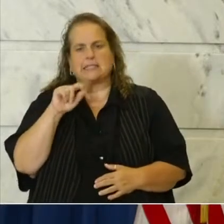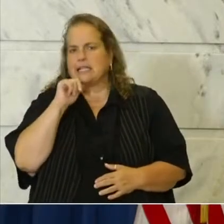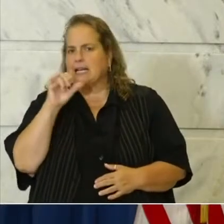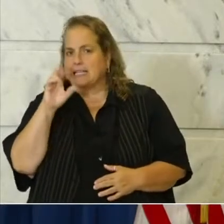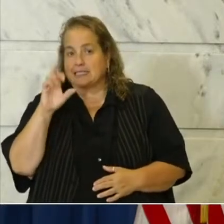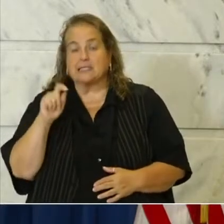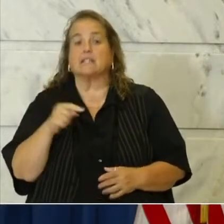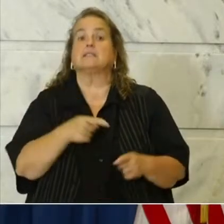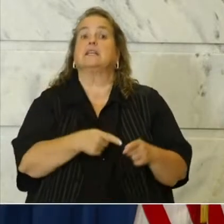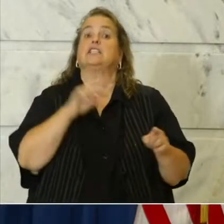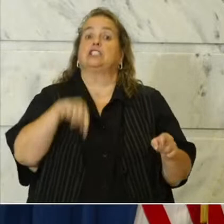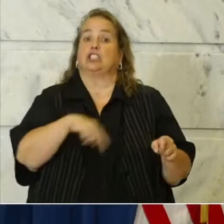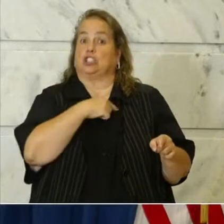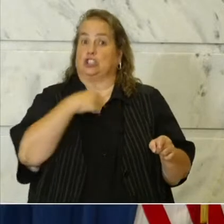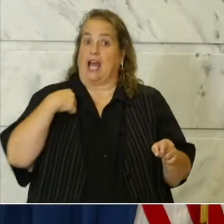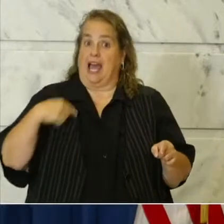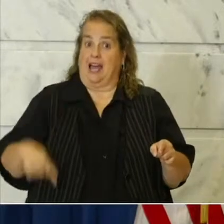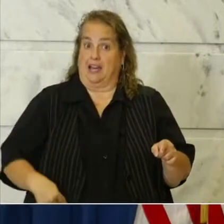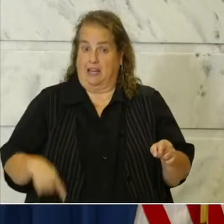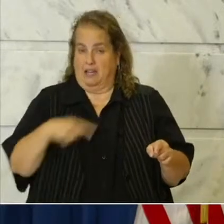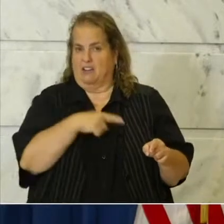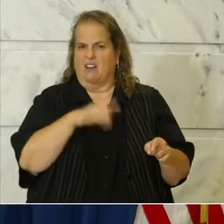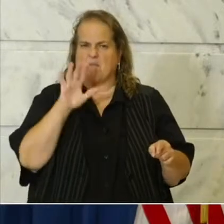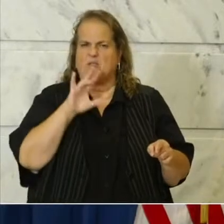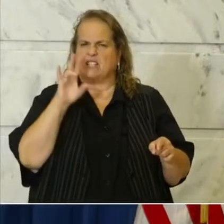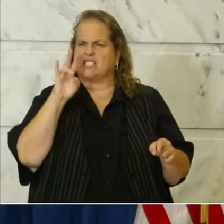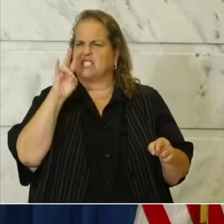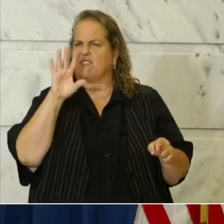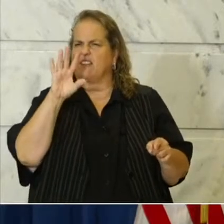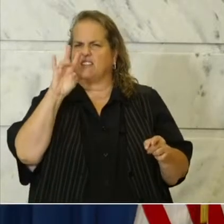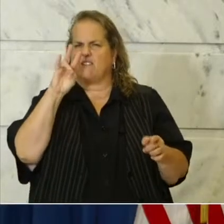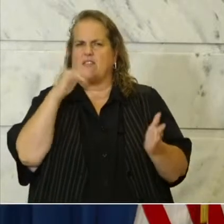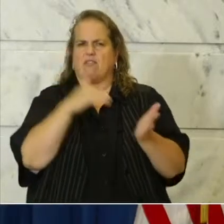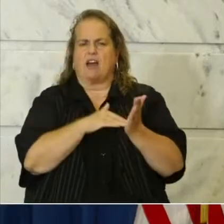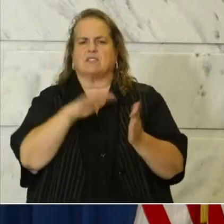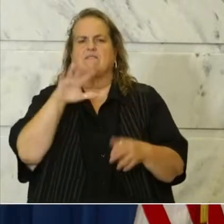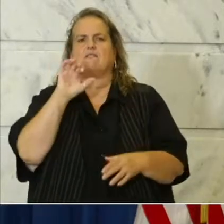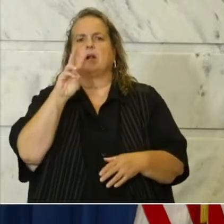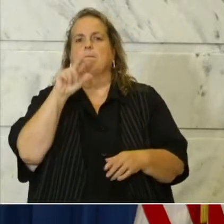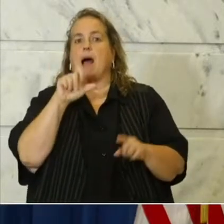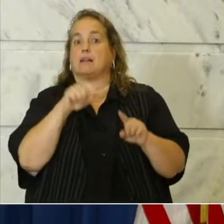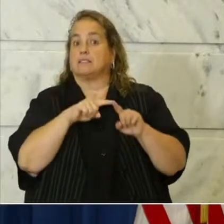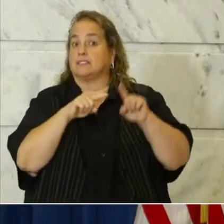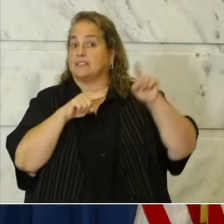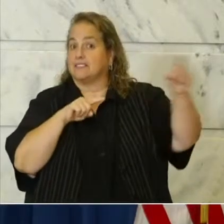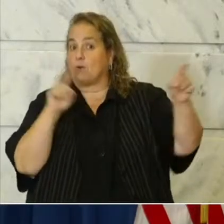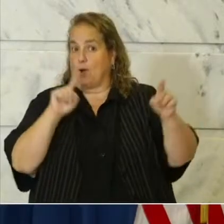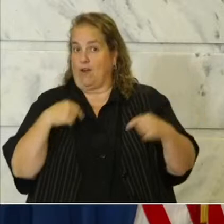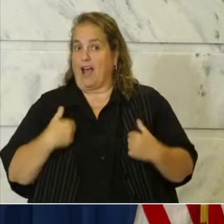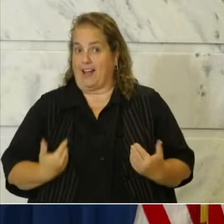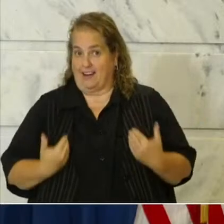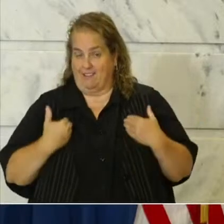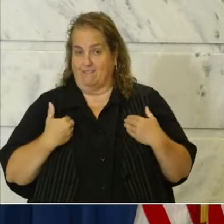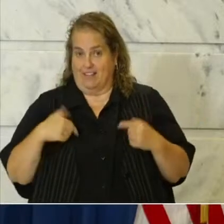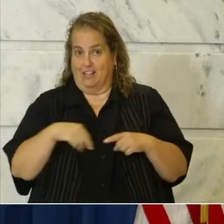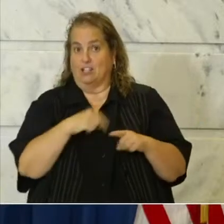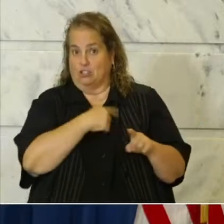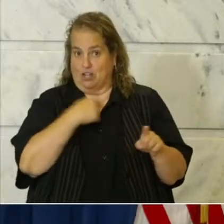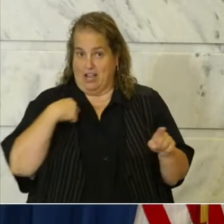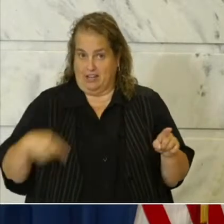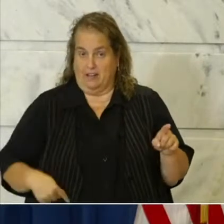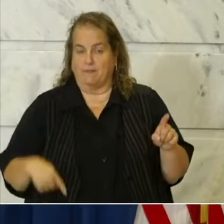about 7,500 miles, 7,500 miles away from Lexington, Kentucky, where I live. And